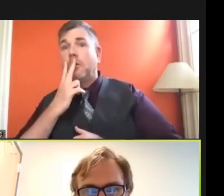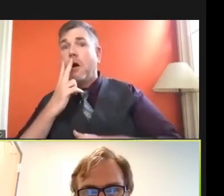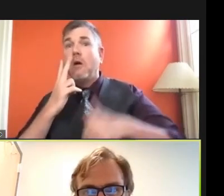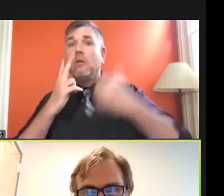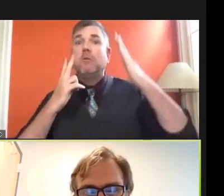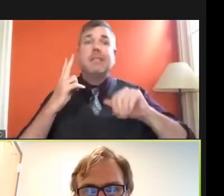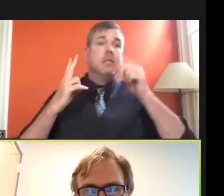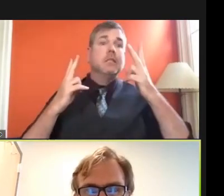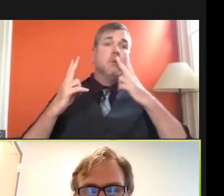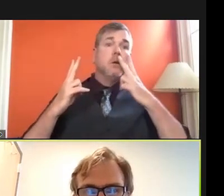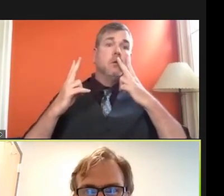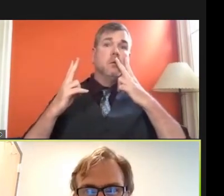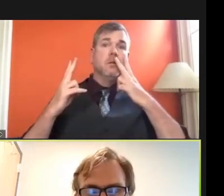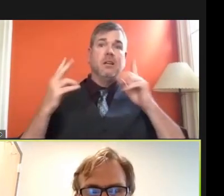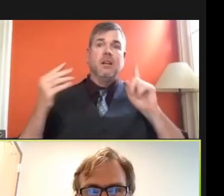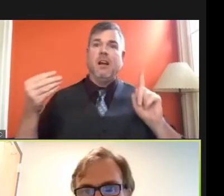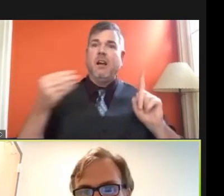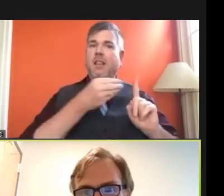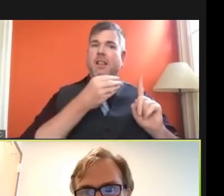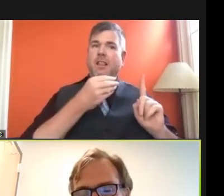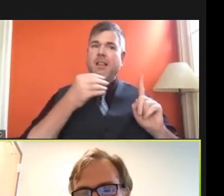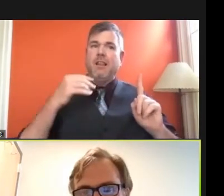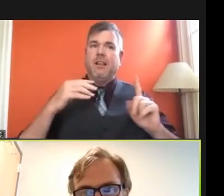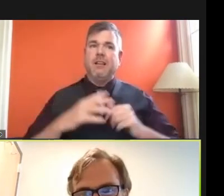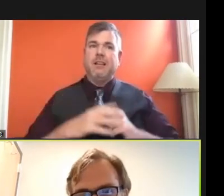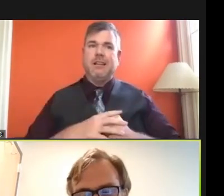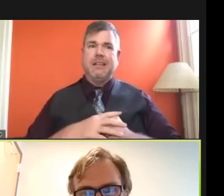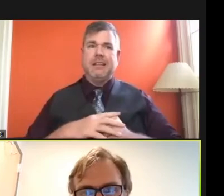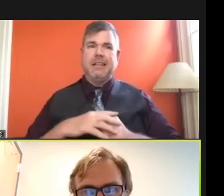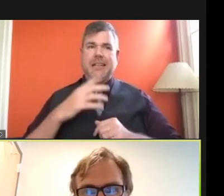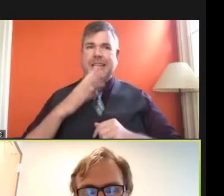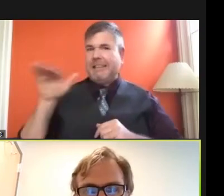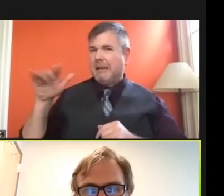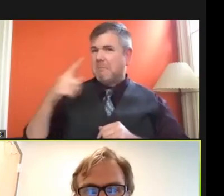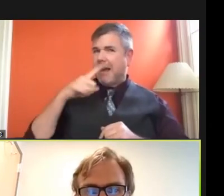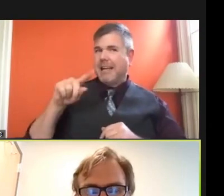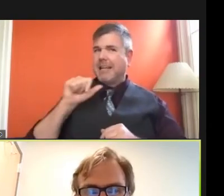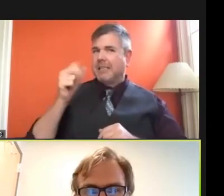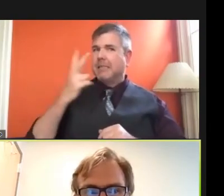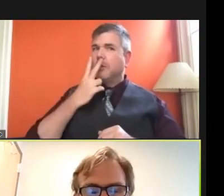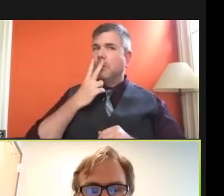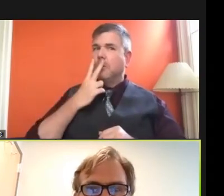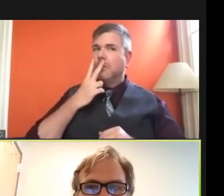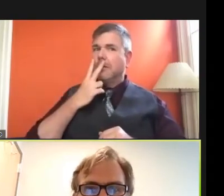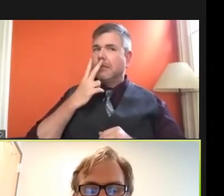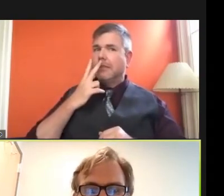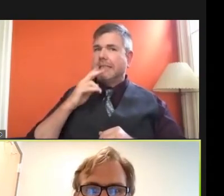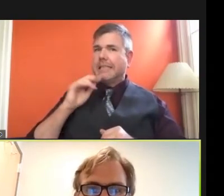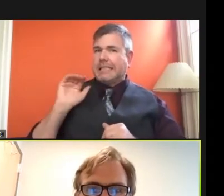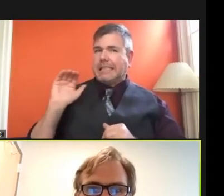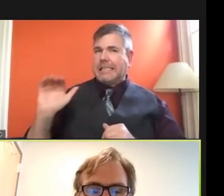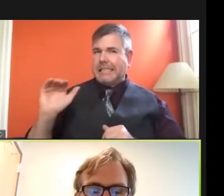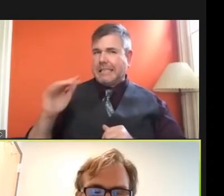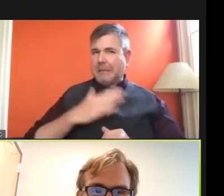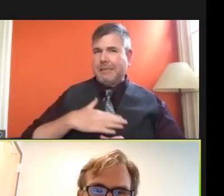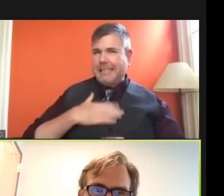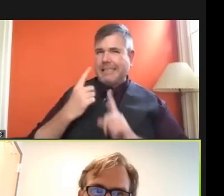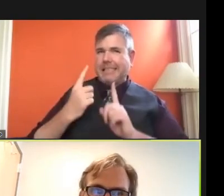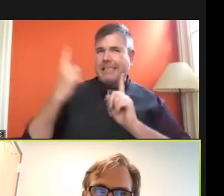So gentle reminders, I think, between those of us in this community, I think will go a long way for enforcement